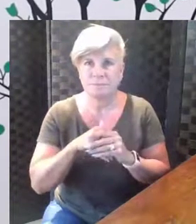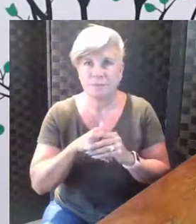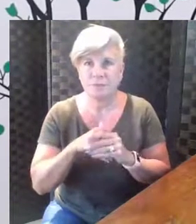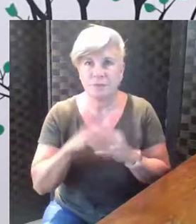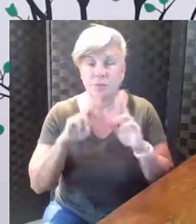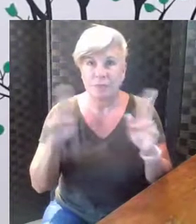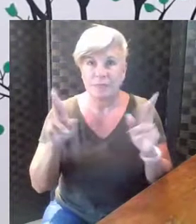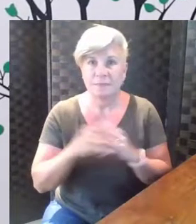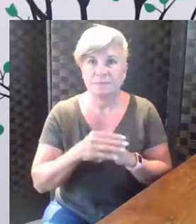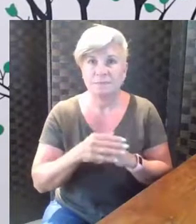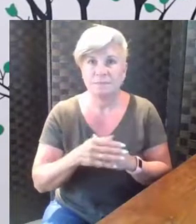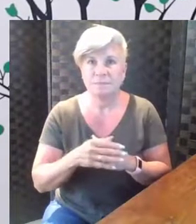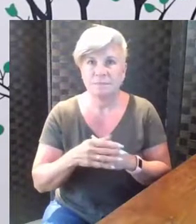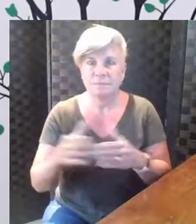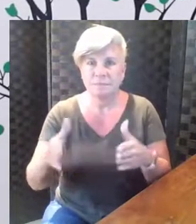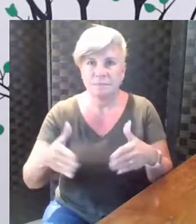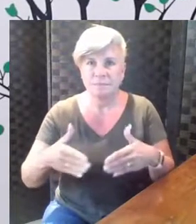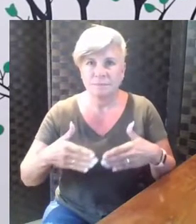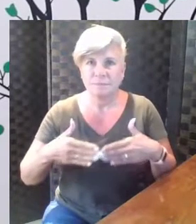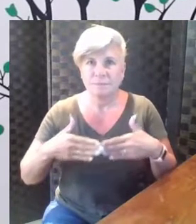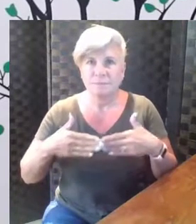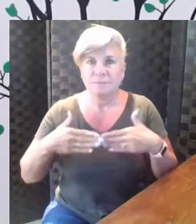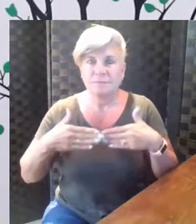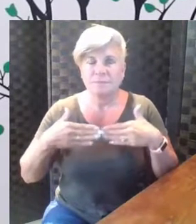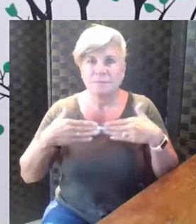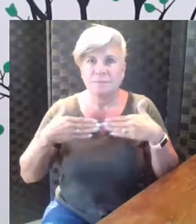Okay, ready? Breathe in,